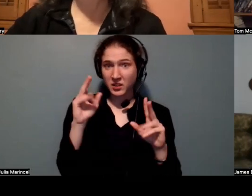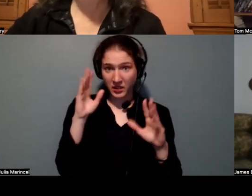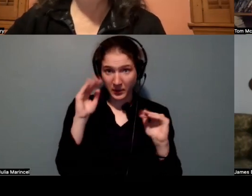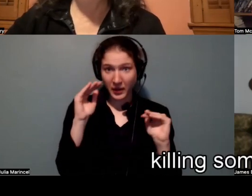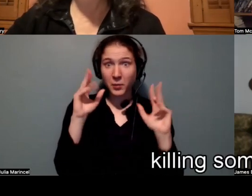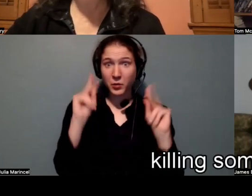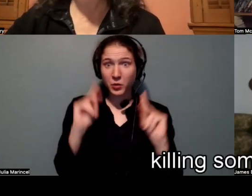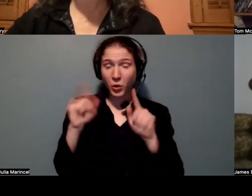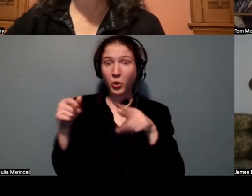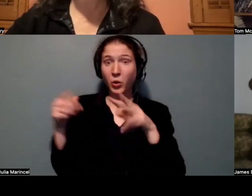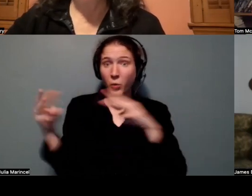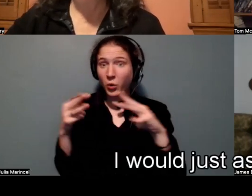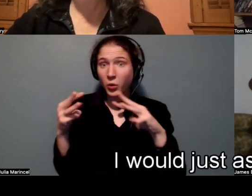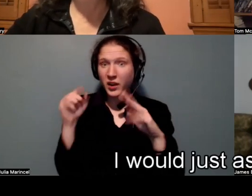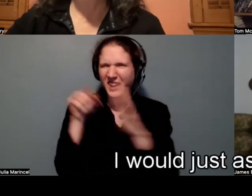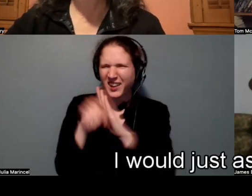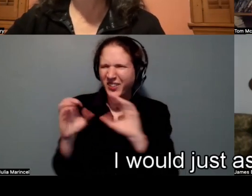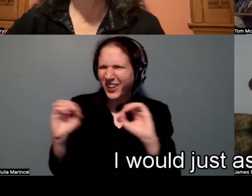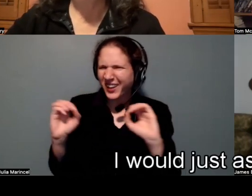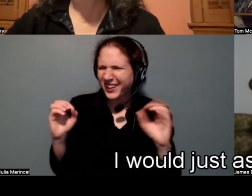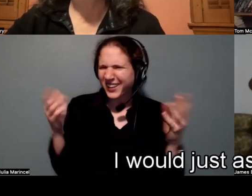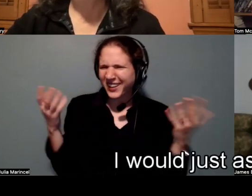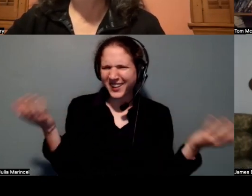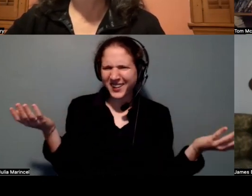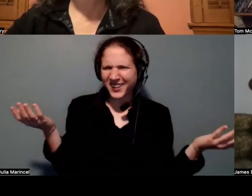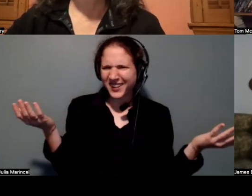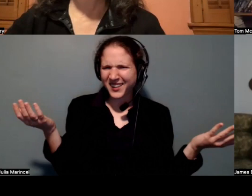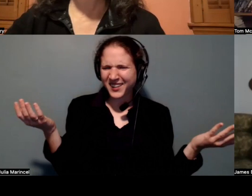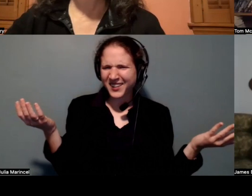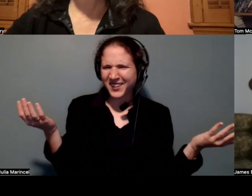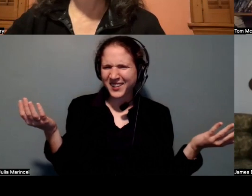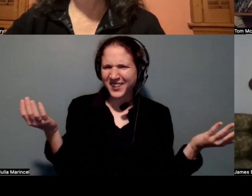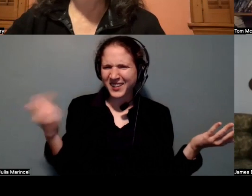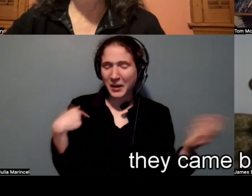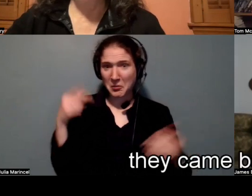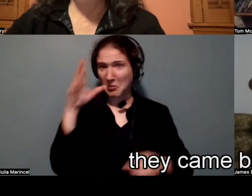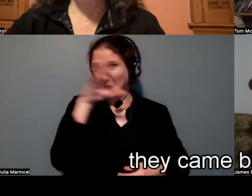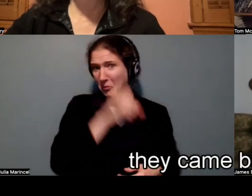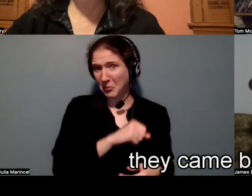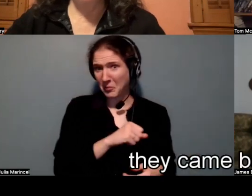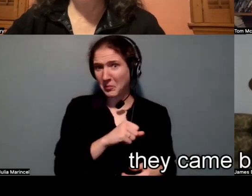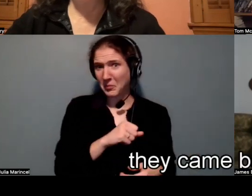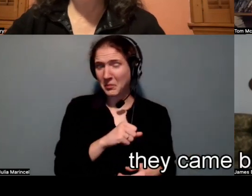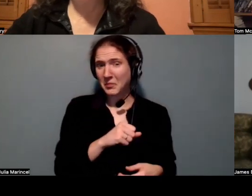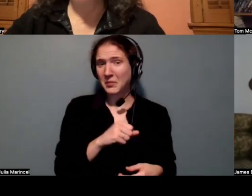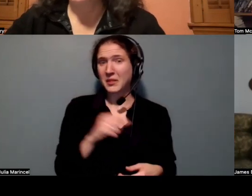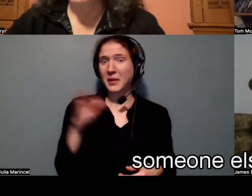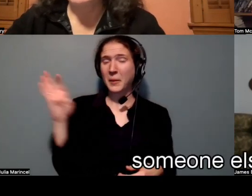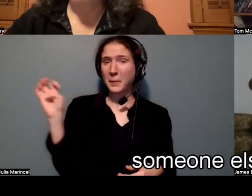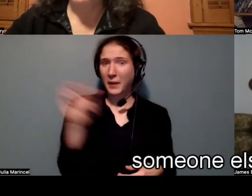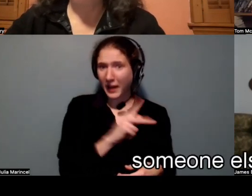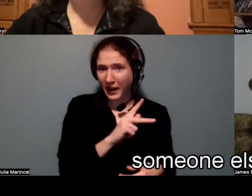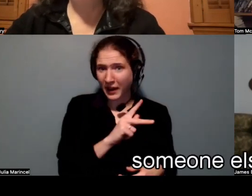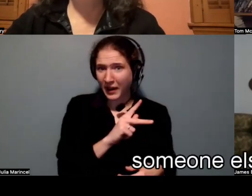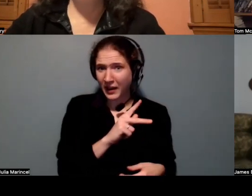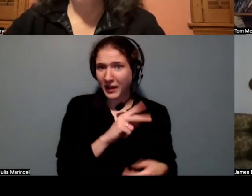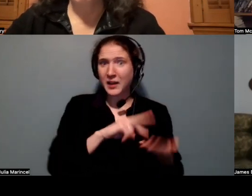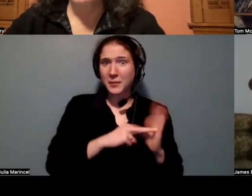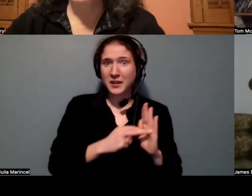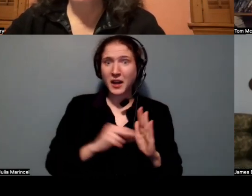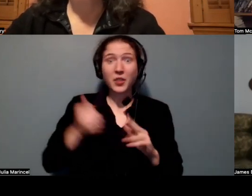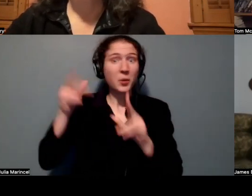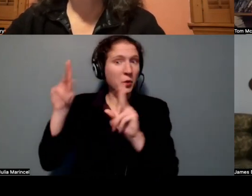not killing someone. I would just assume that they came back so someone else didn't.